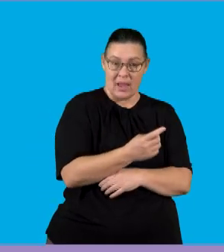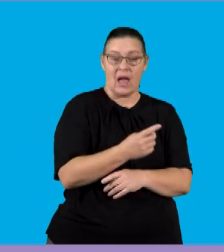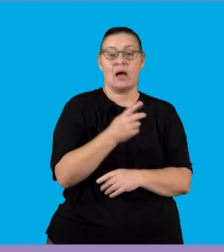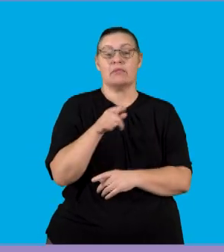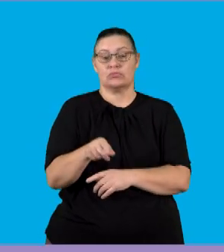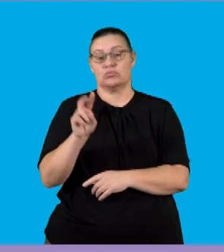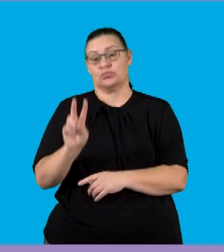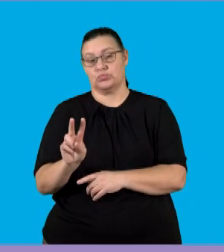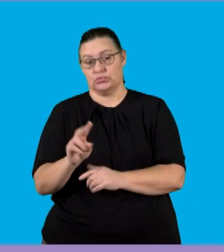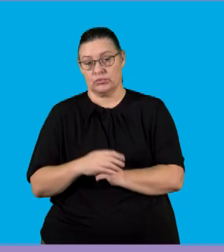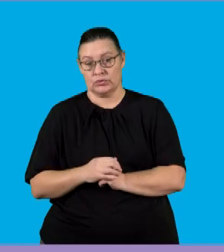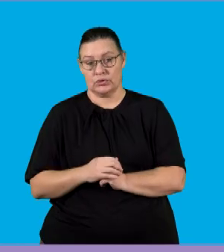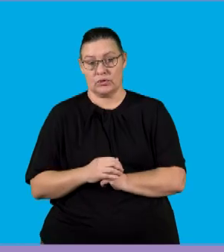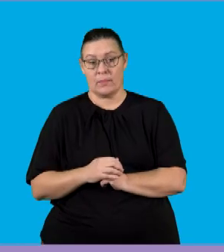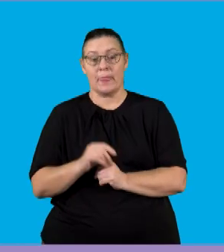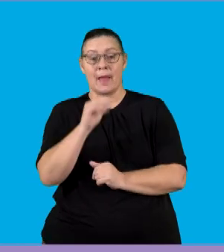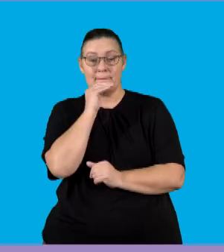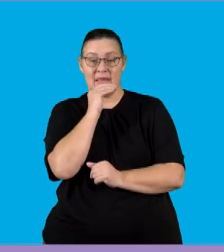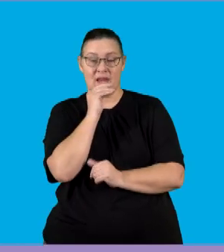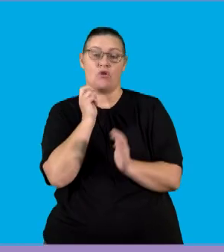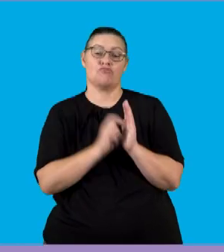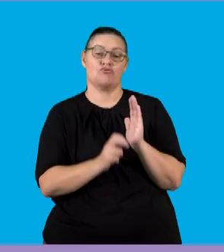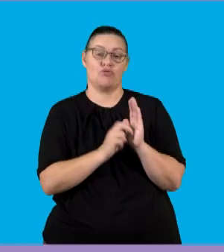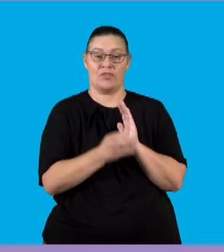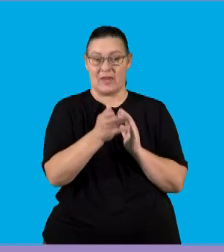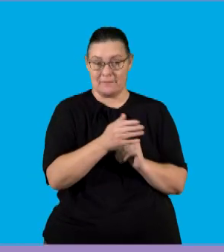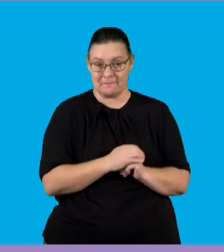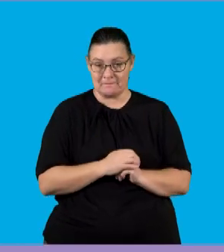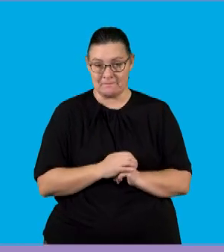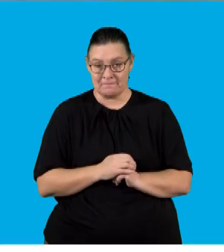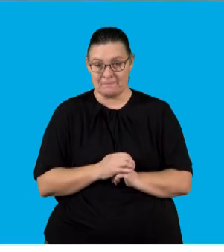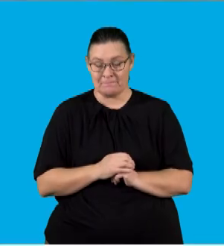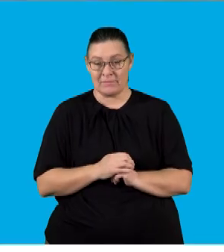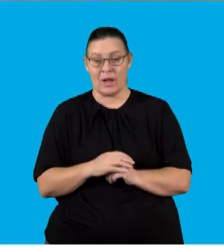number by 2. So that is our rule there.